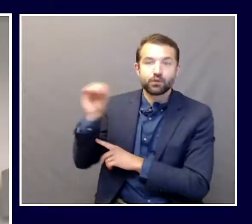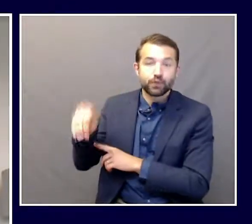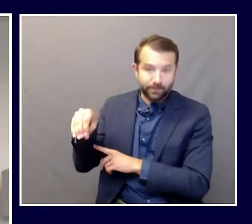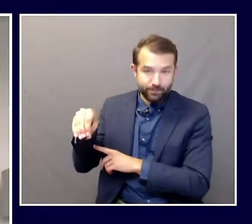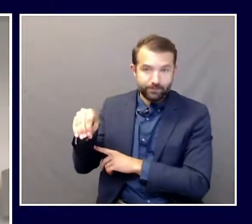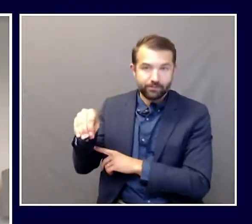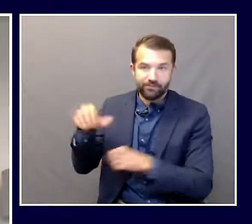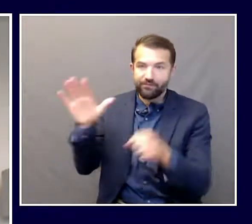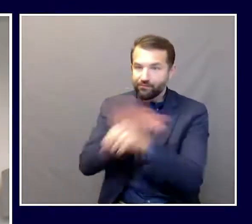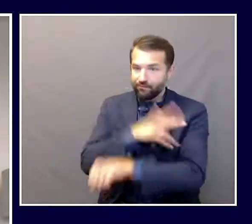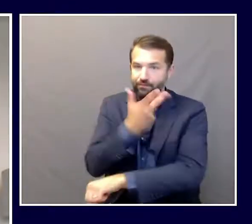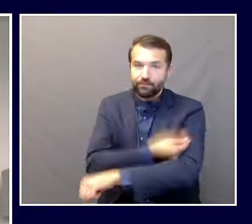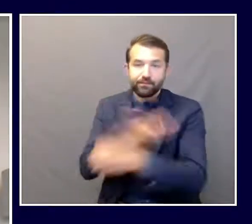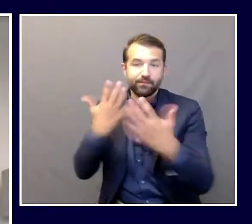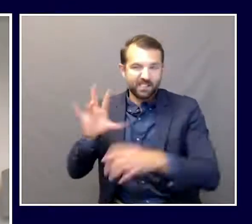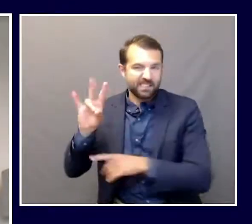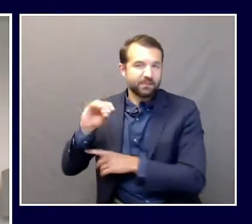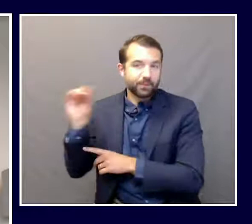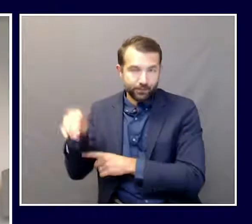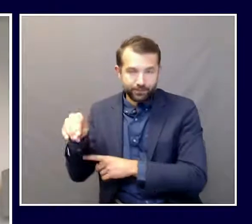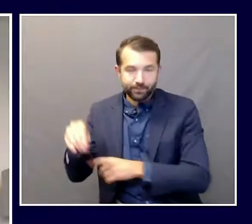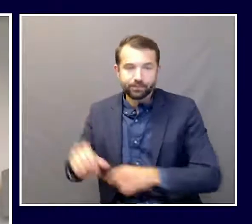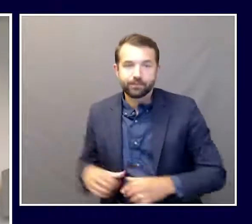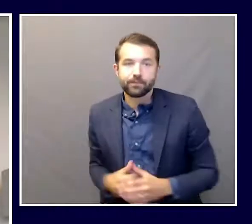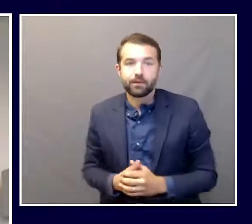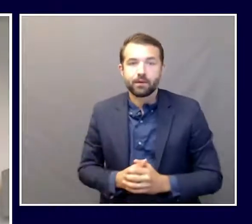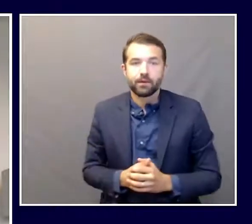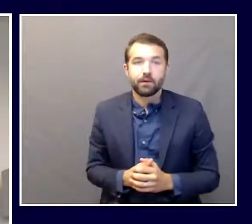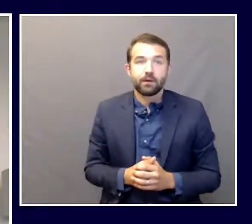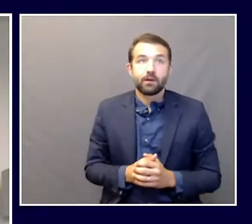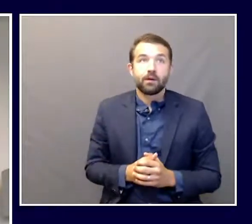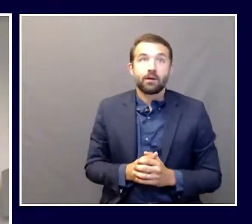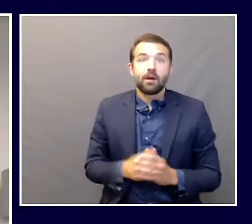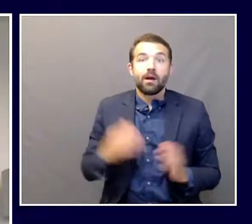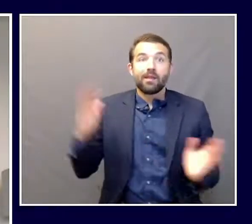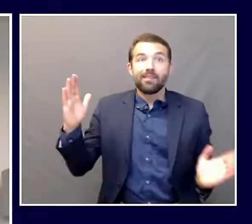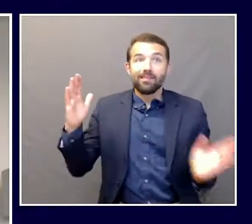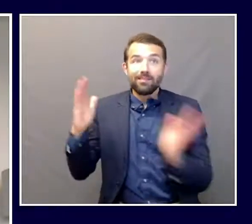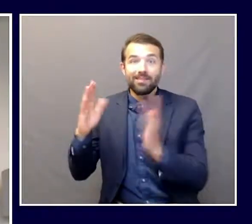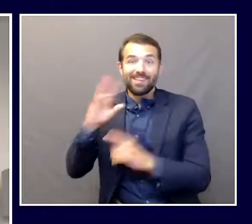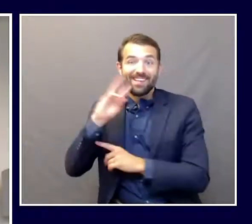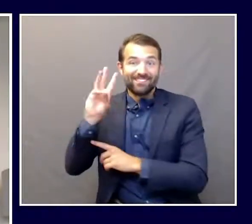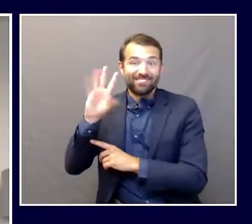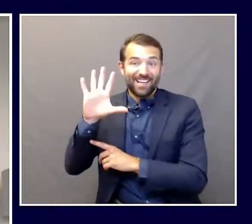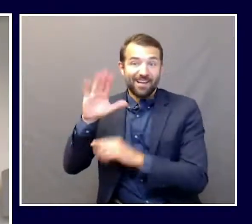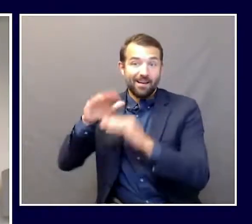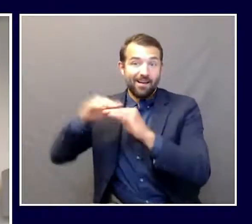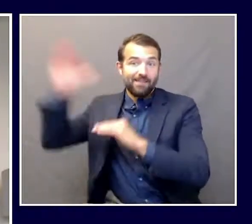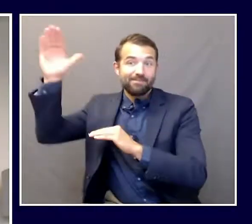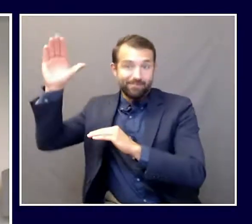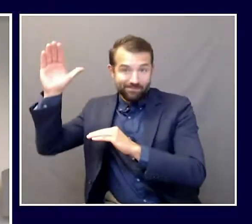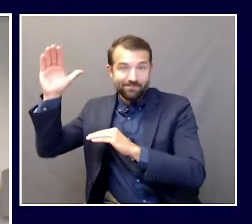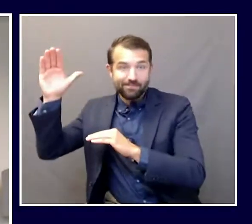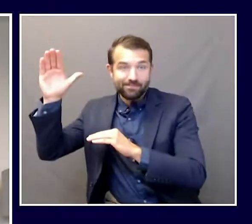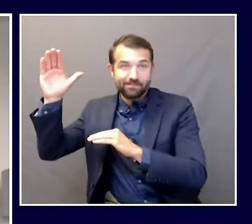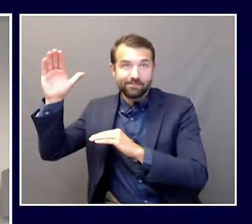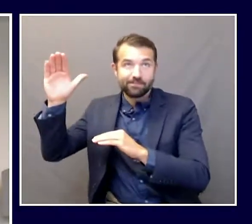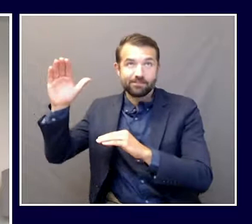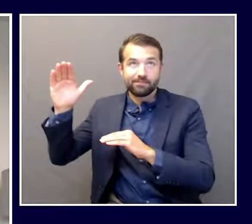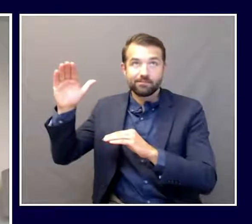if you zoom in even tighter on those who are 65 and older, those who are elderly, just a shade